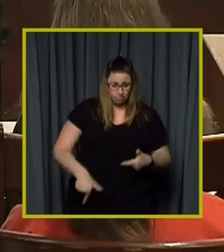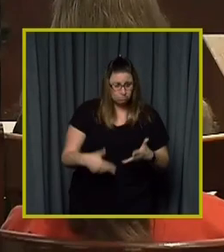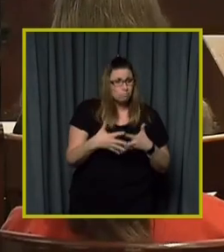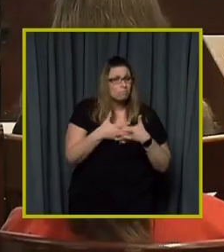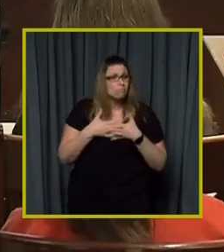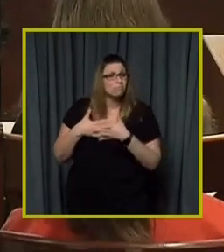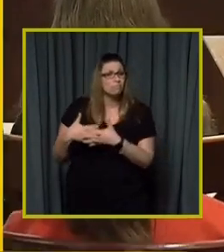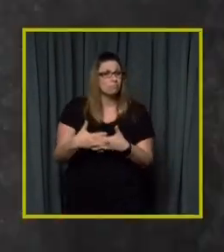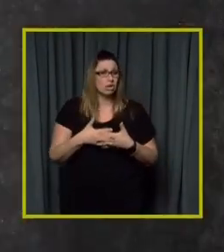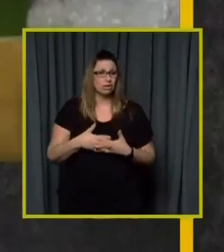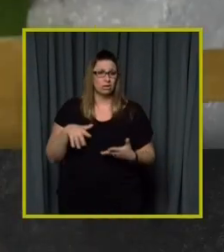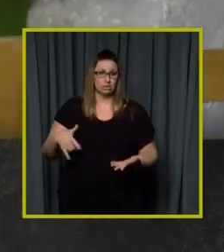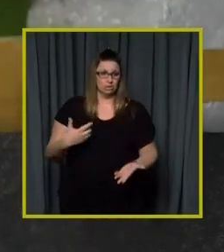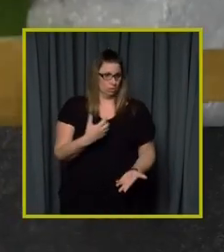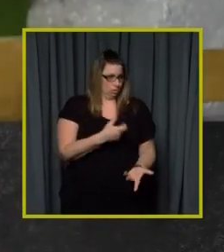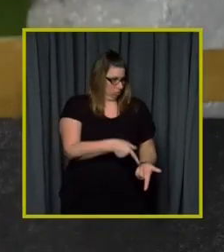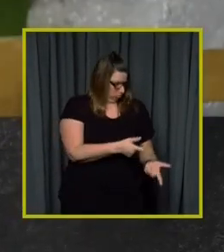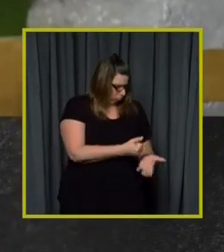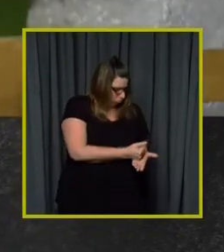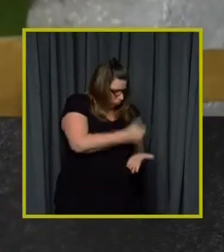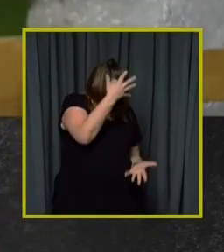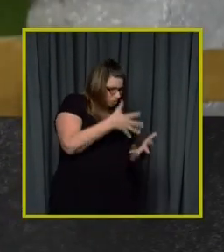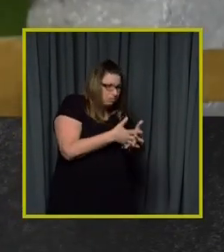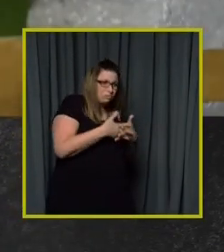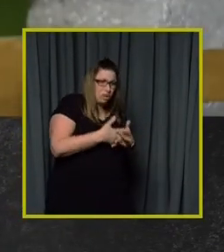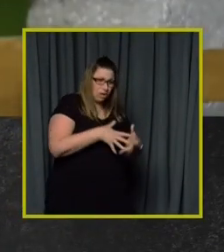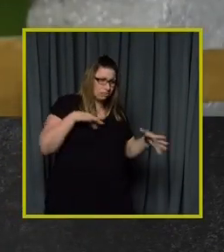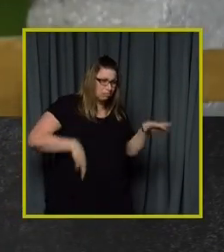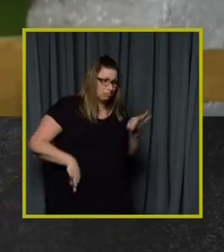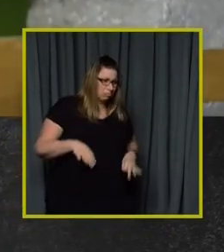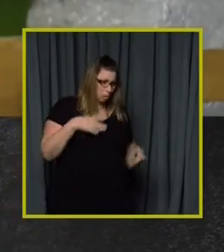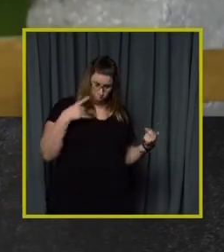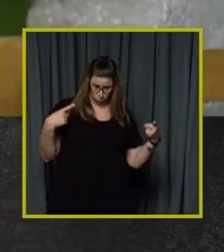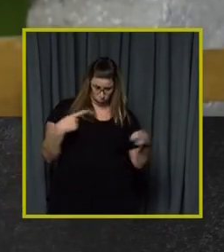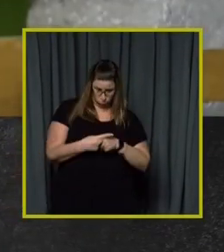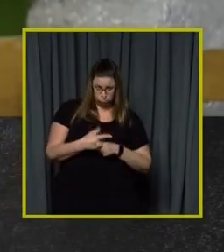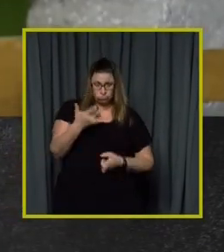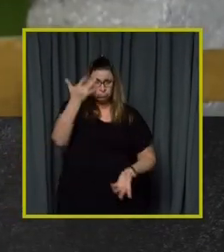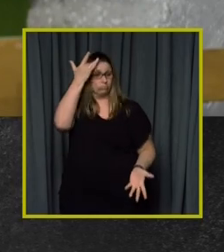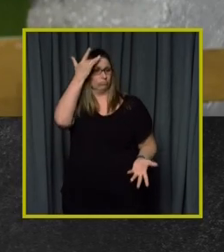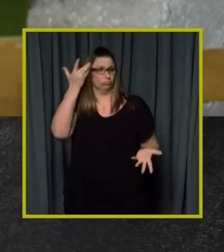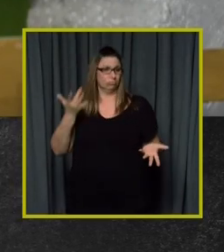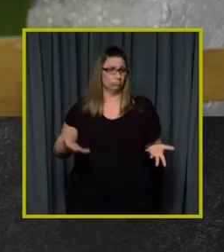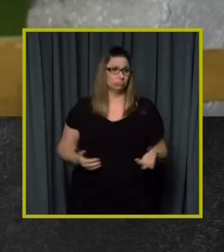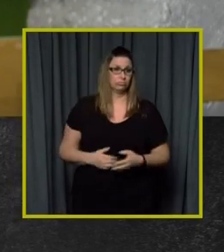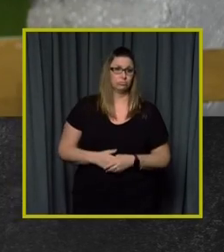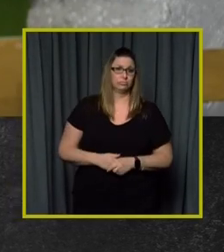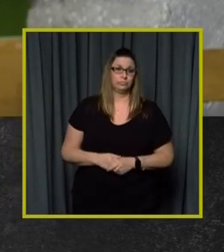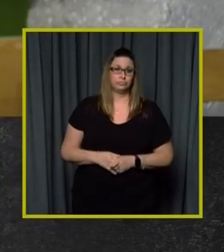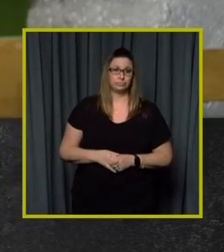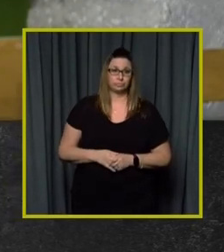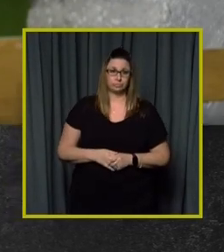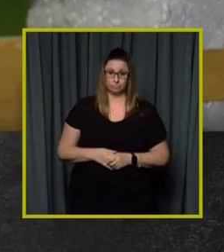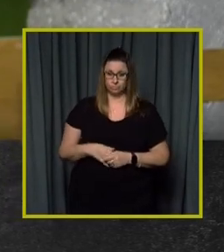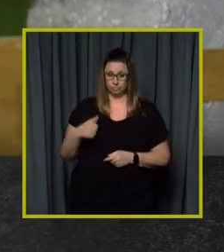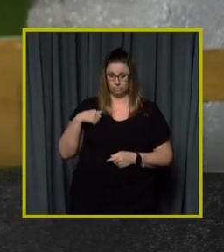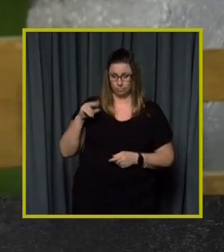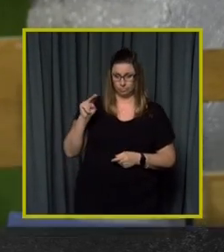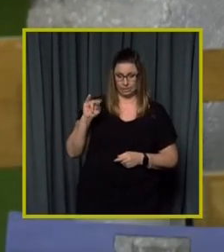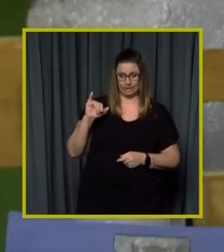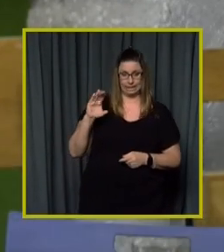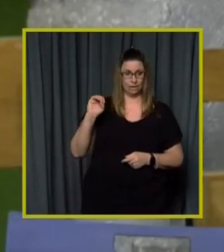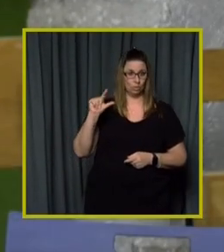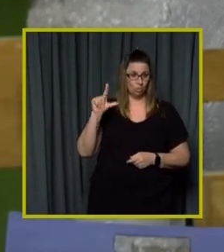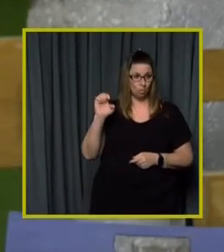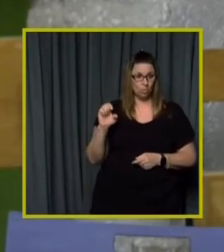world. My name is Nicole Hill, and I just want to tell a little bit about my story about being a poor person